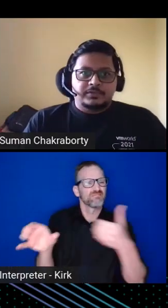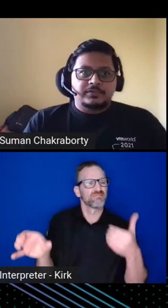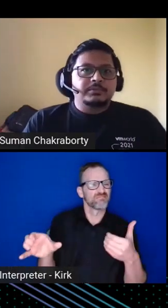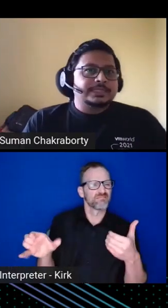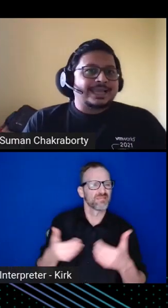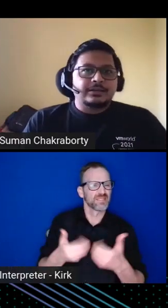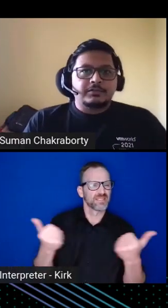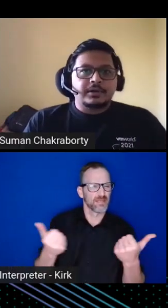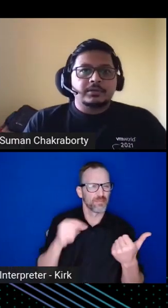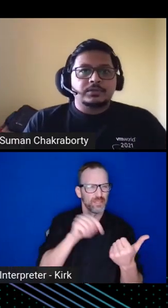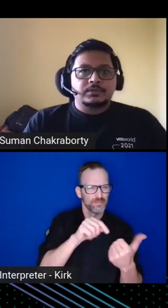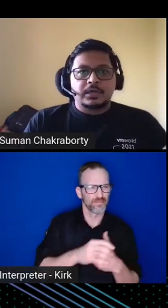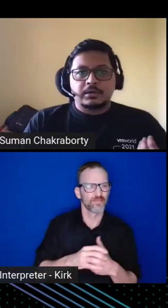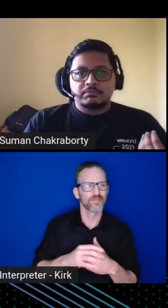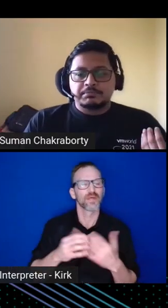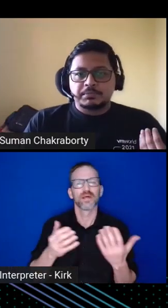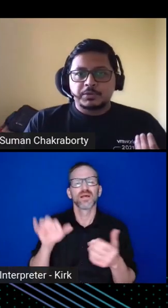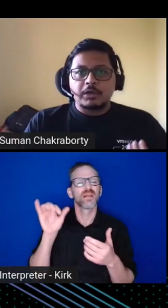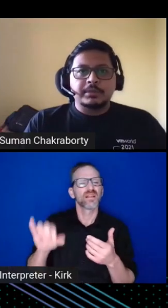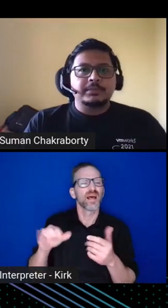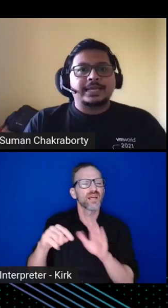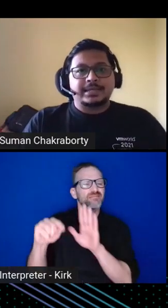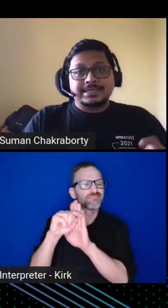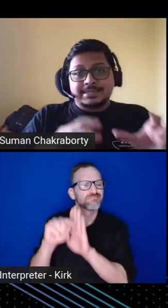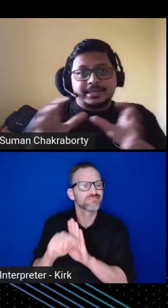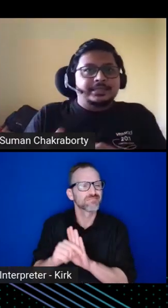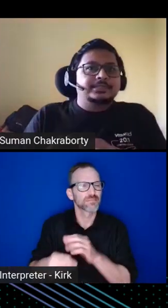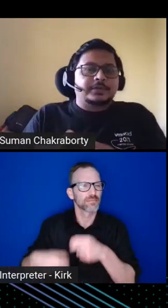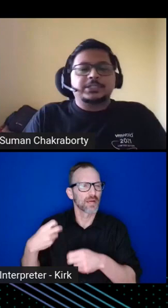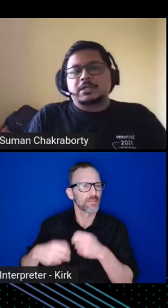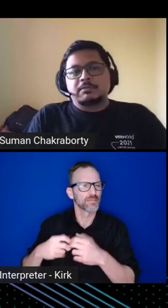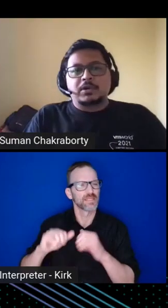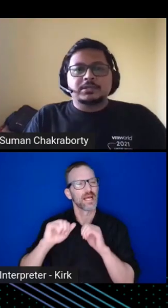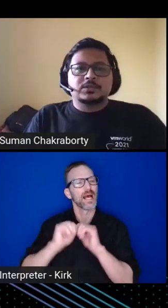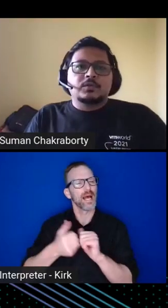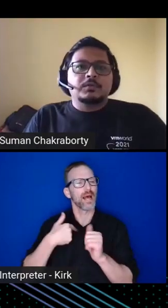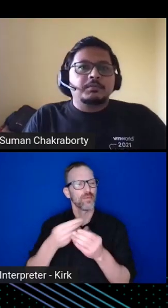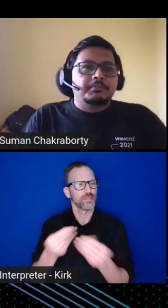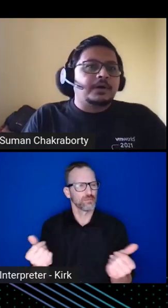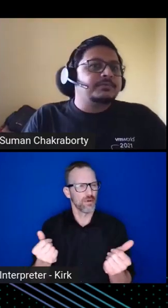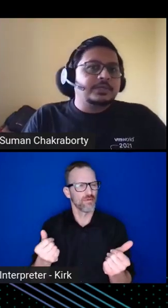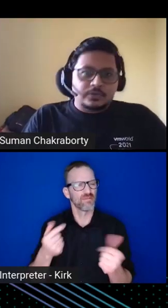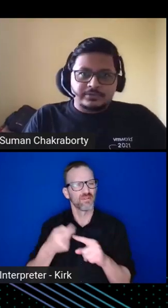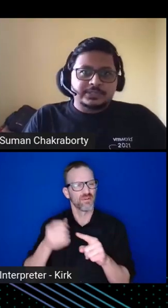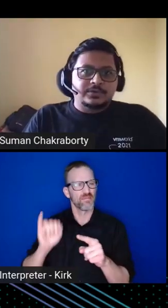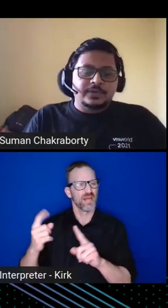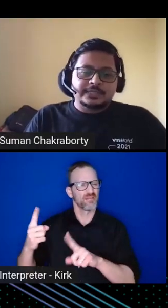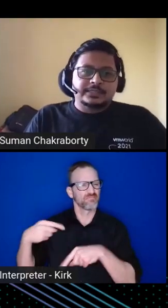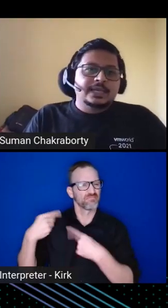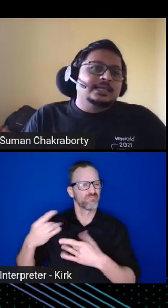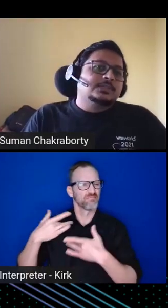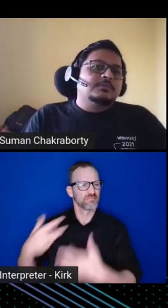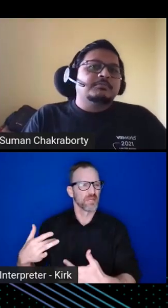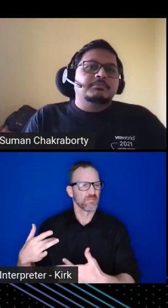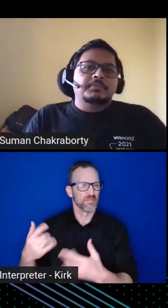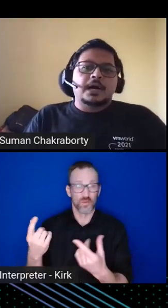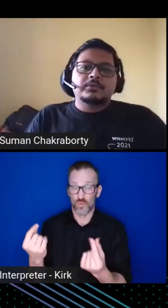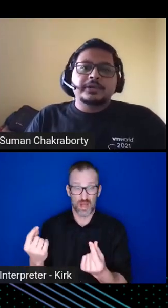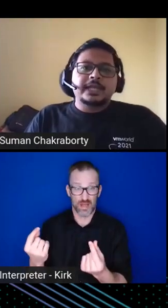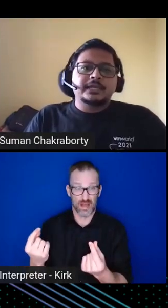overcome from this kind of a problem that is there in this traditional model? So boundary to the rescue, yes.